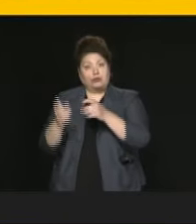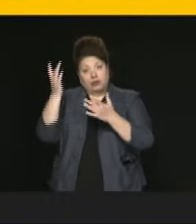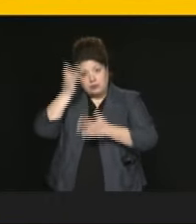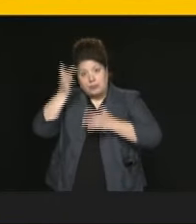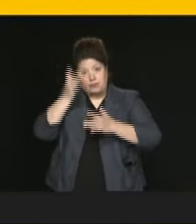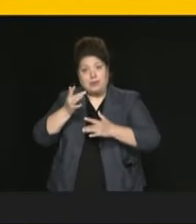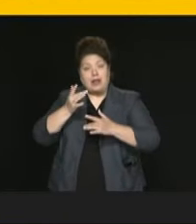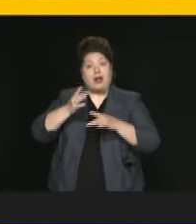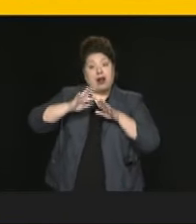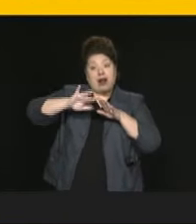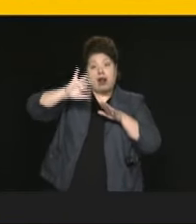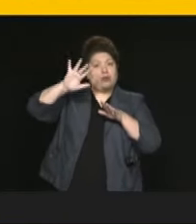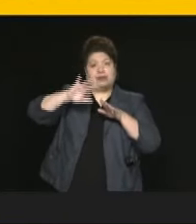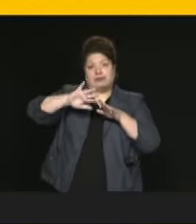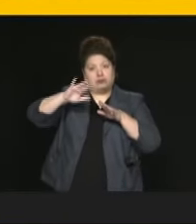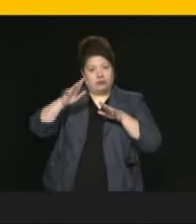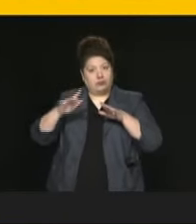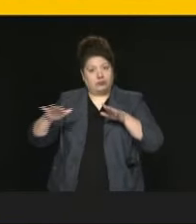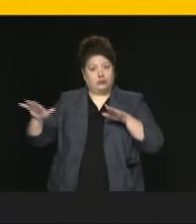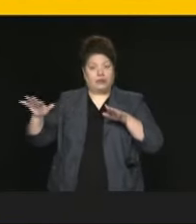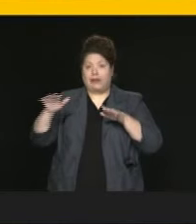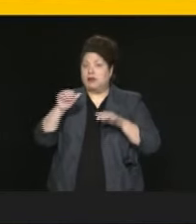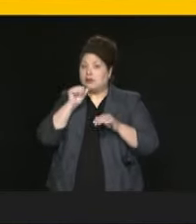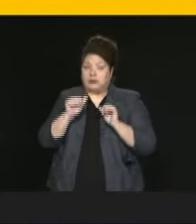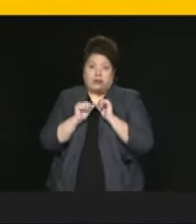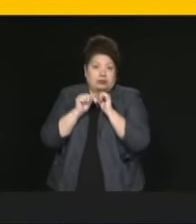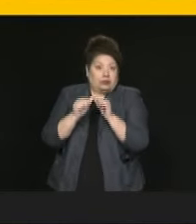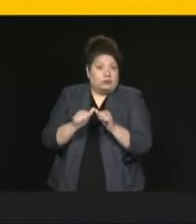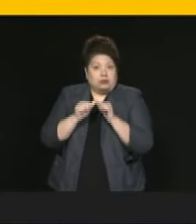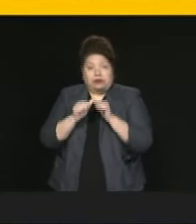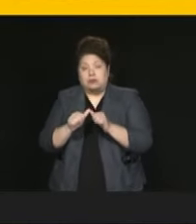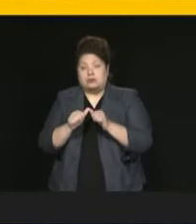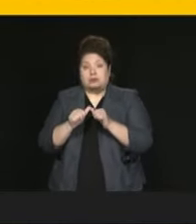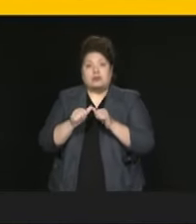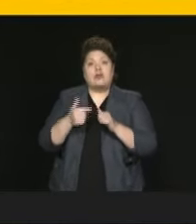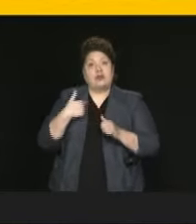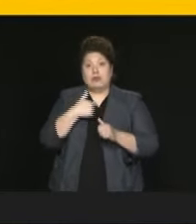shadow. Together, we can do this. Thank you.